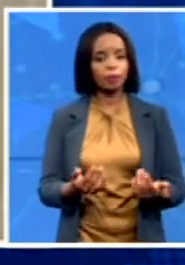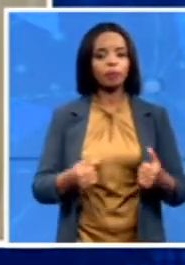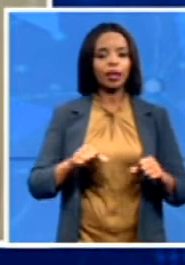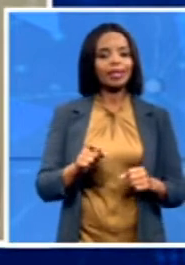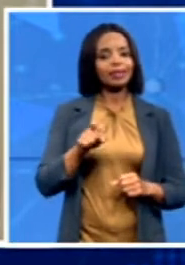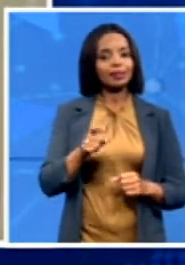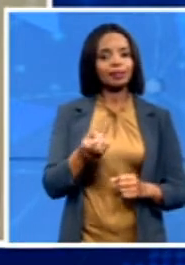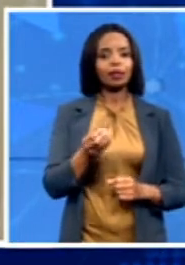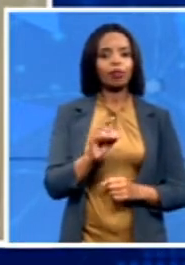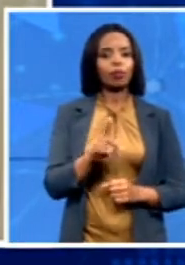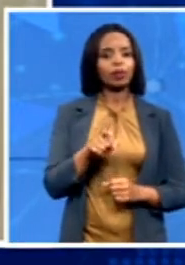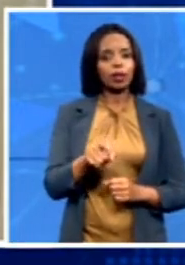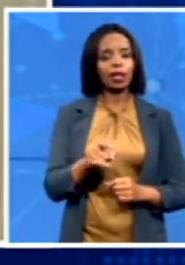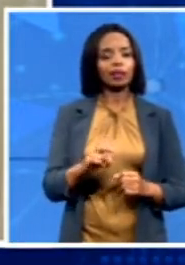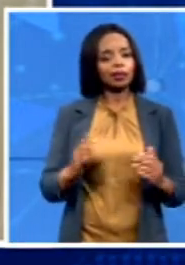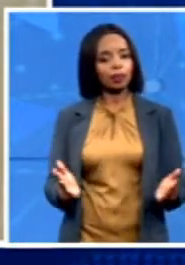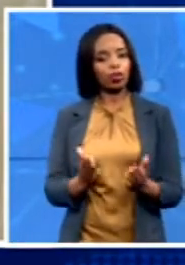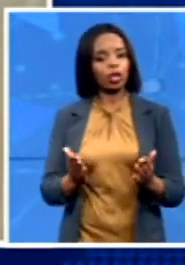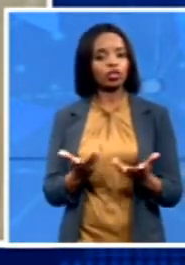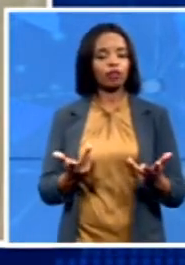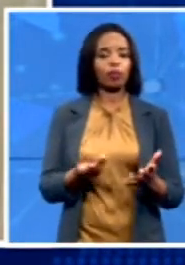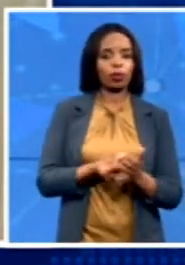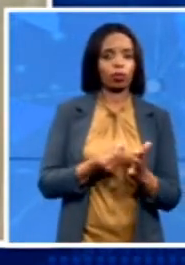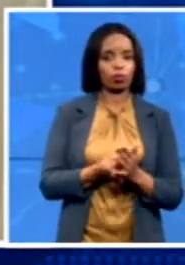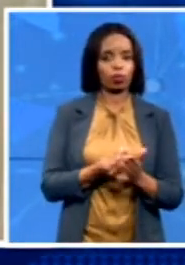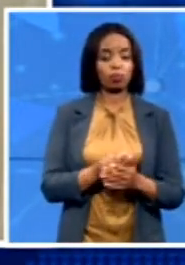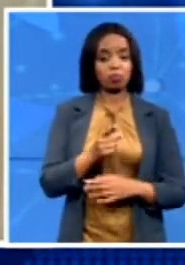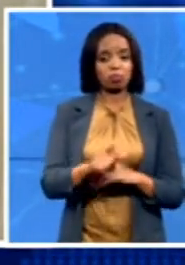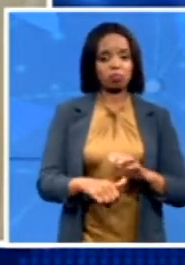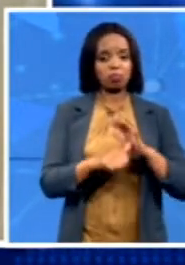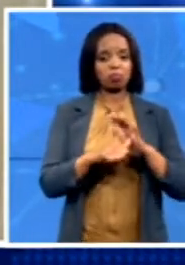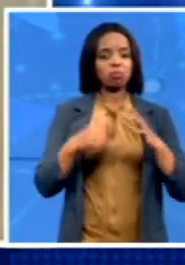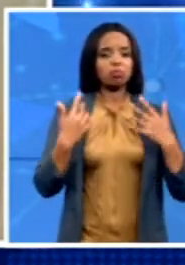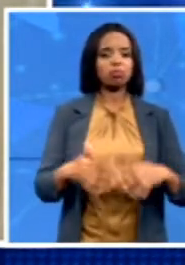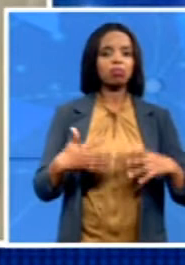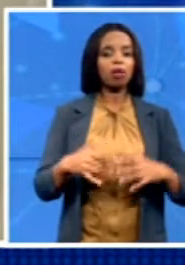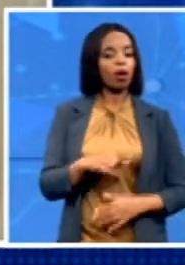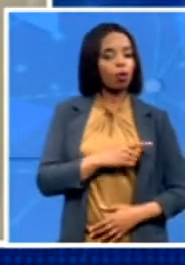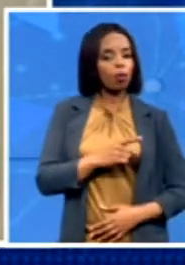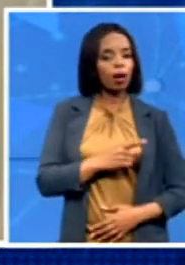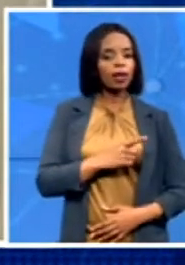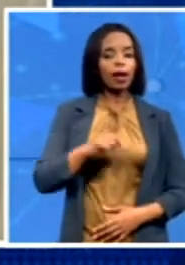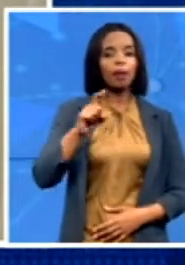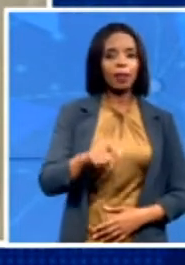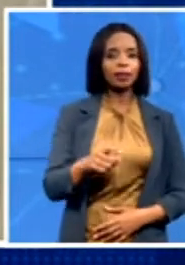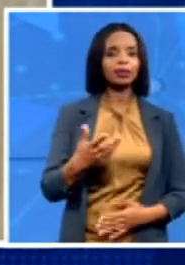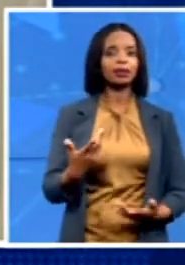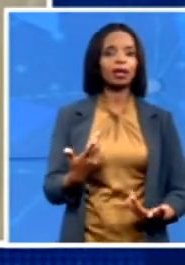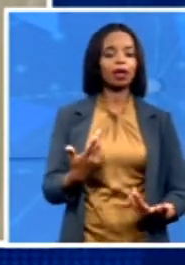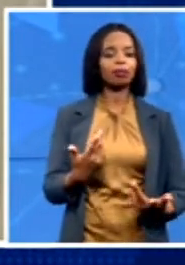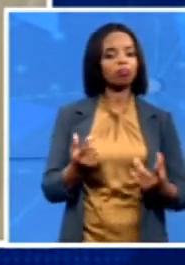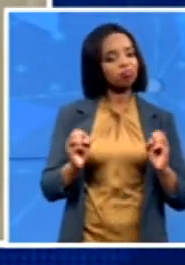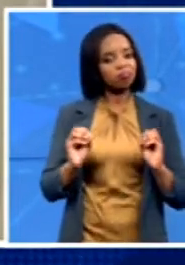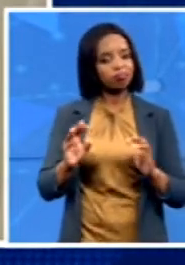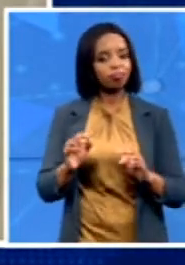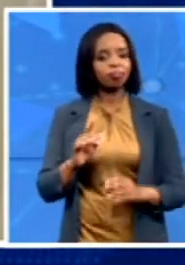this census becomes crucial because it must put at least to under the spotlight the exact number of South Africans